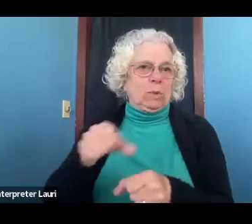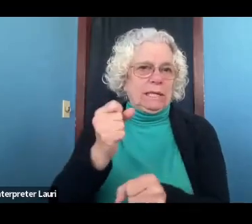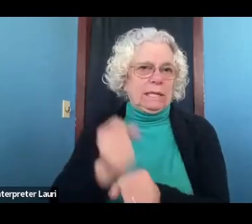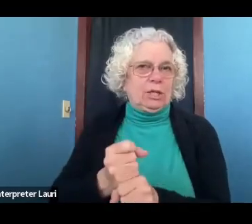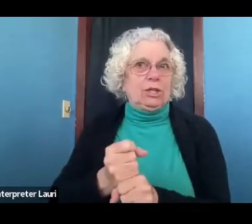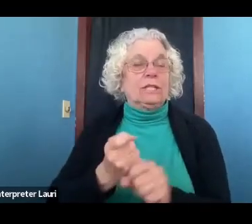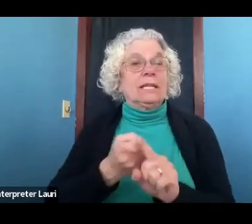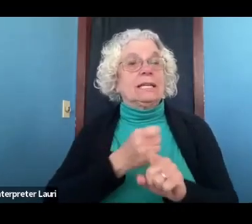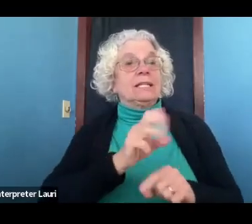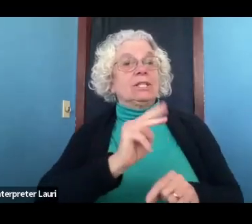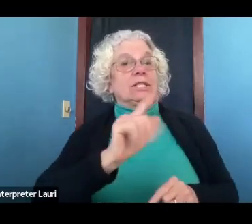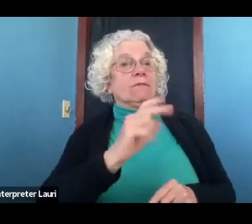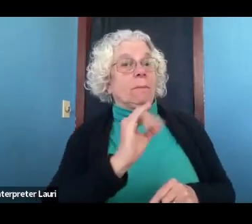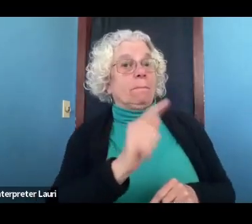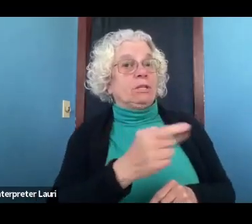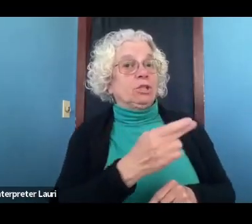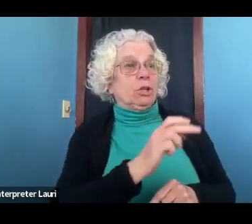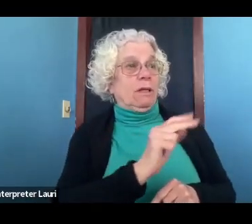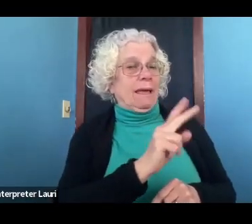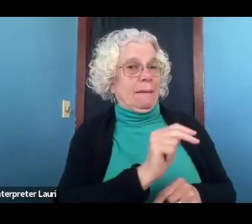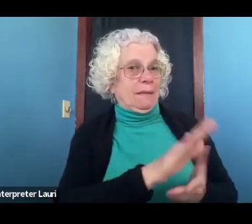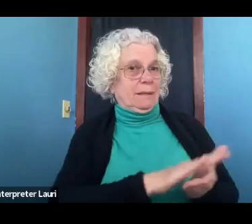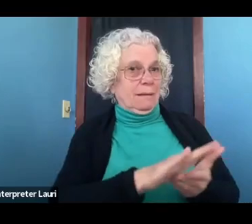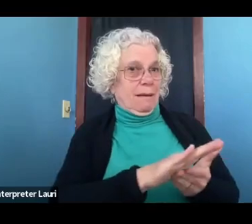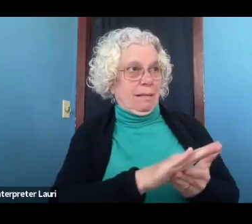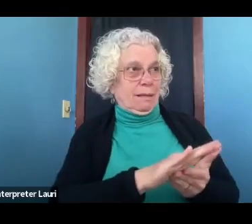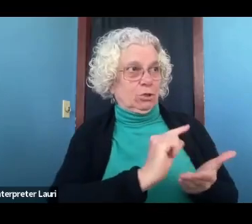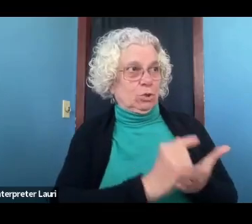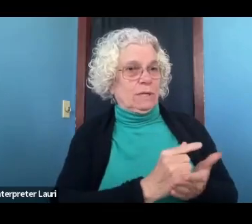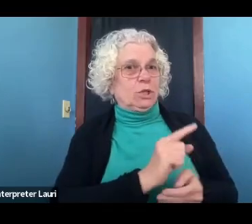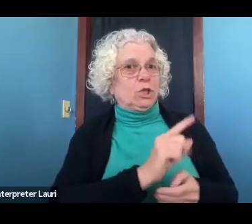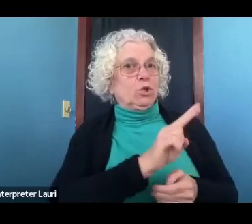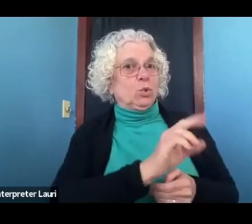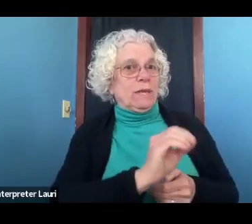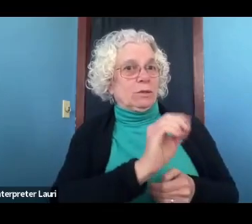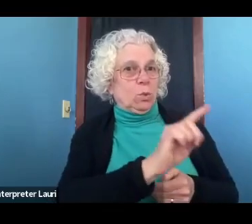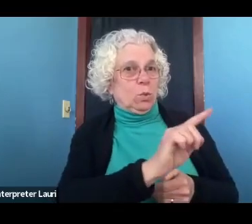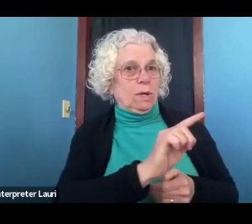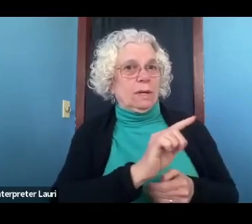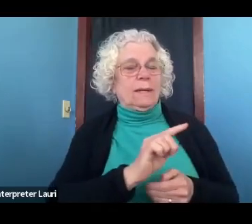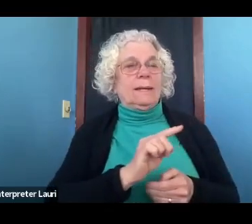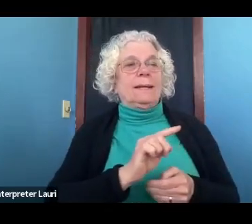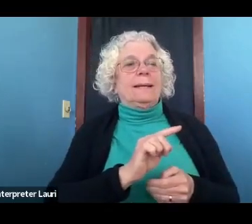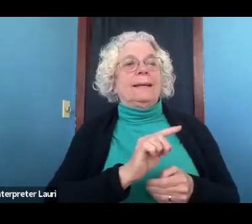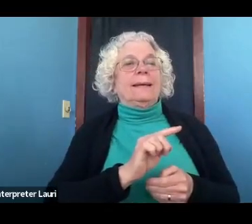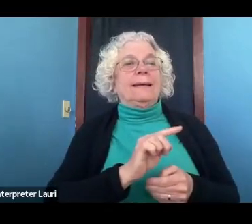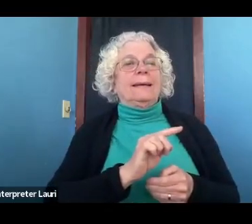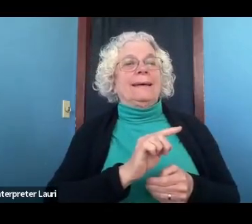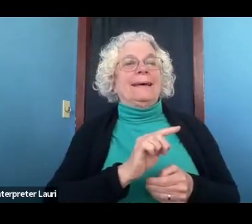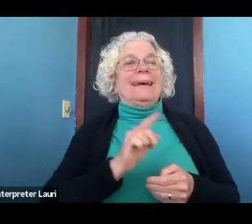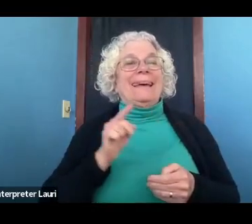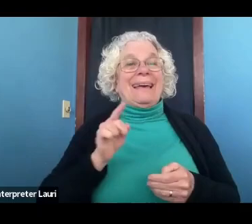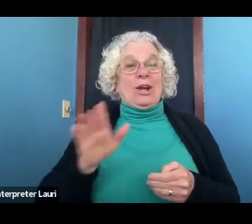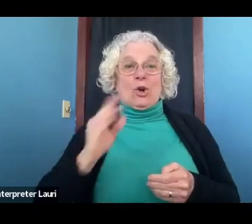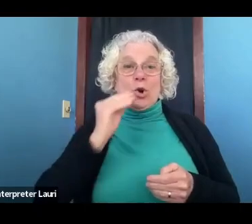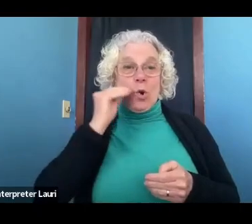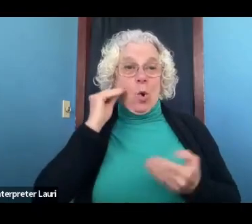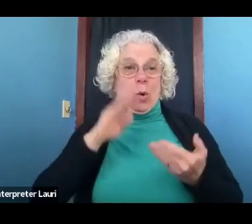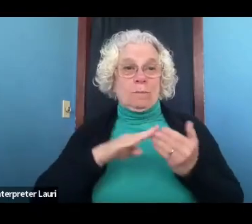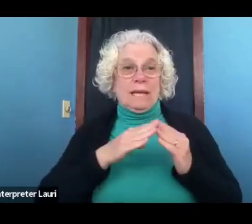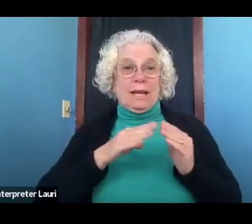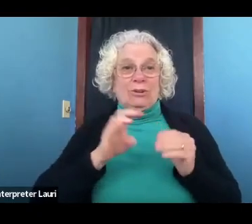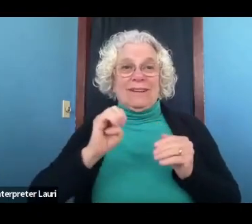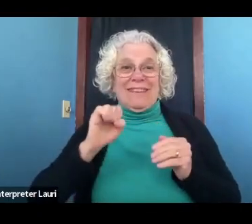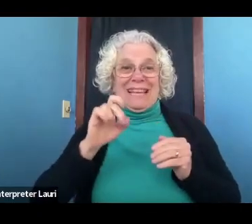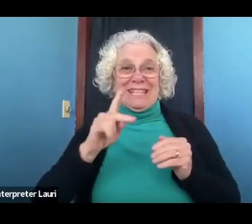from Mitchell Hamlin College of Law in 2001. Kristen lives in her childhood hometown of Esco,